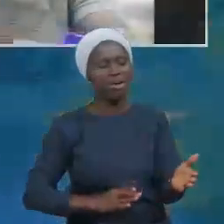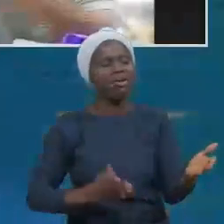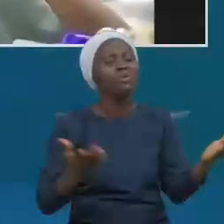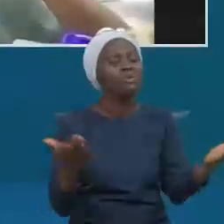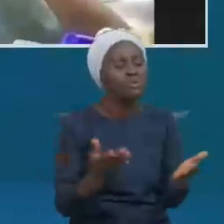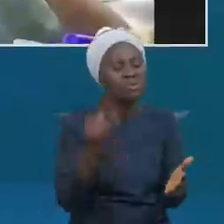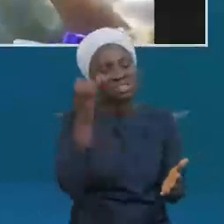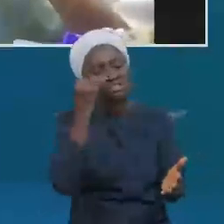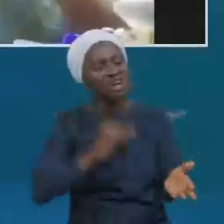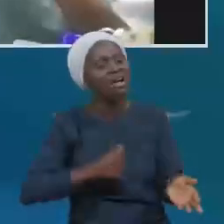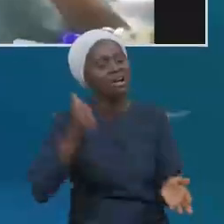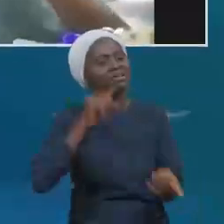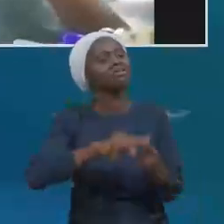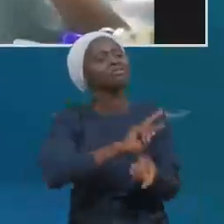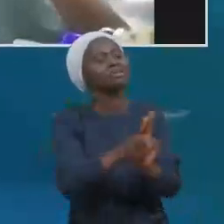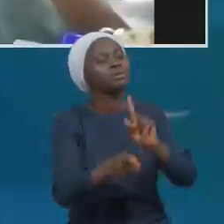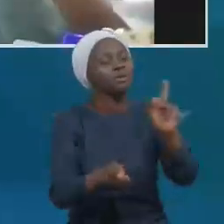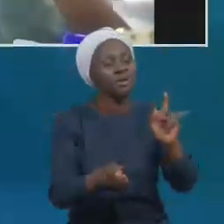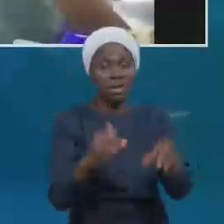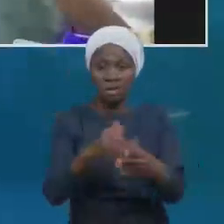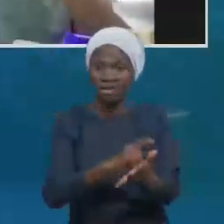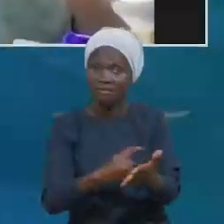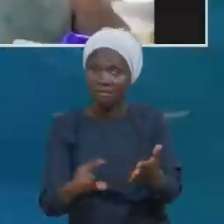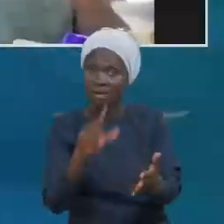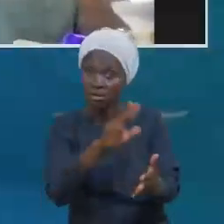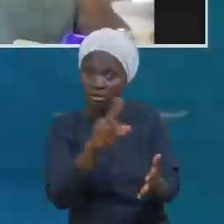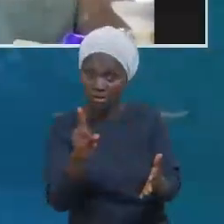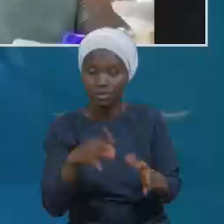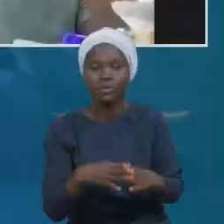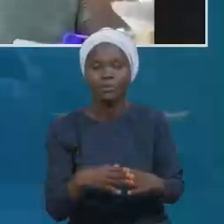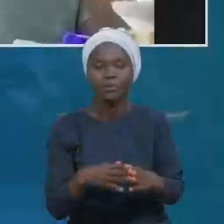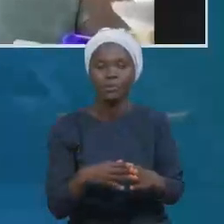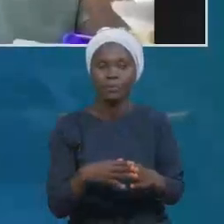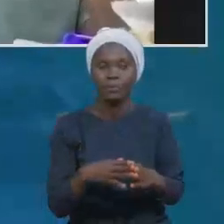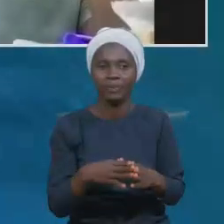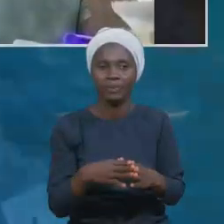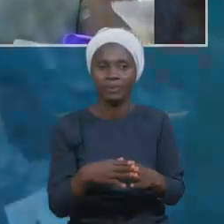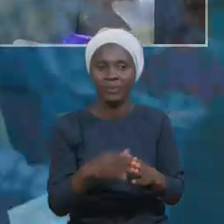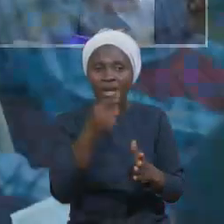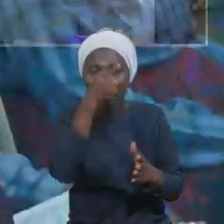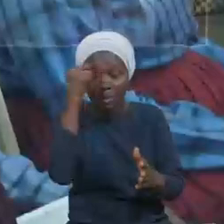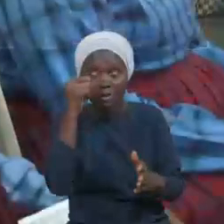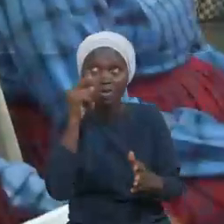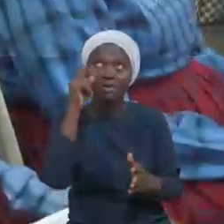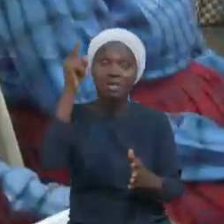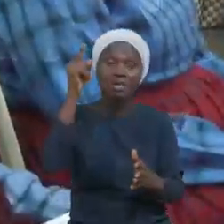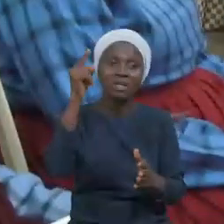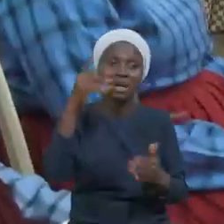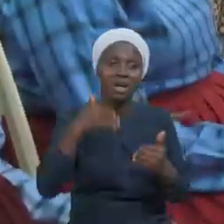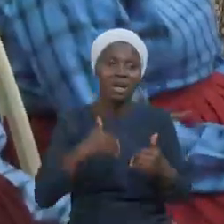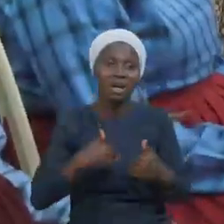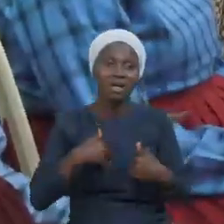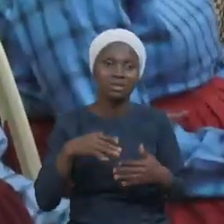repent? Look at verse 31. In verse 31, because he commands every